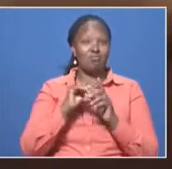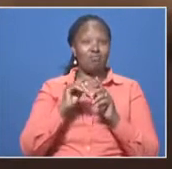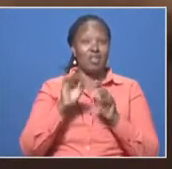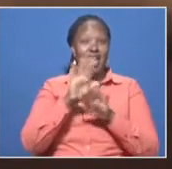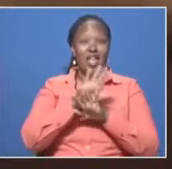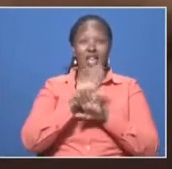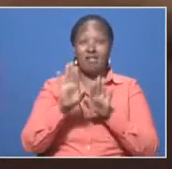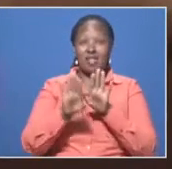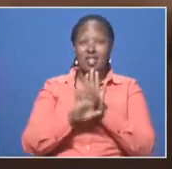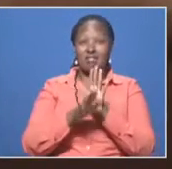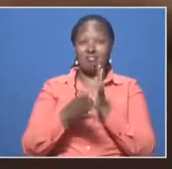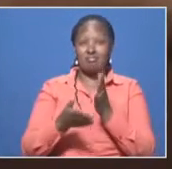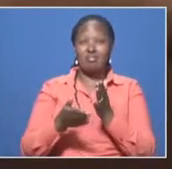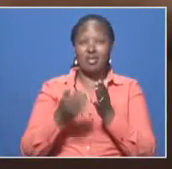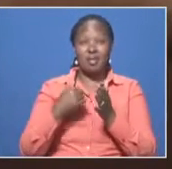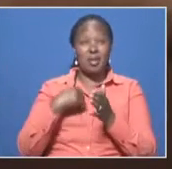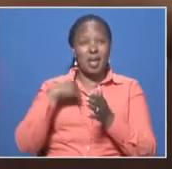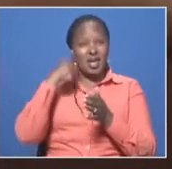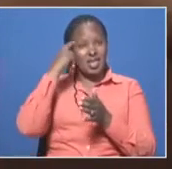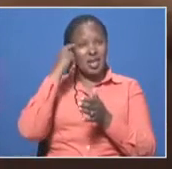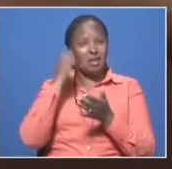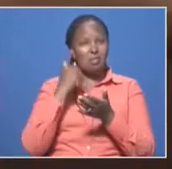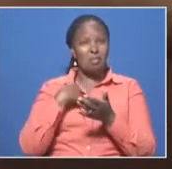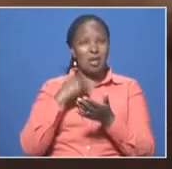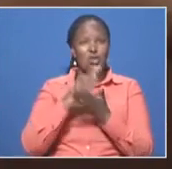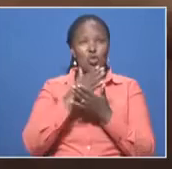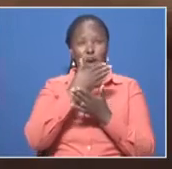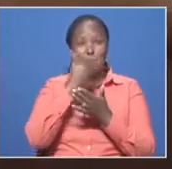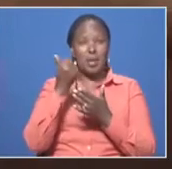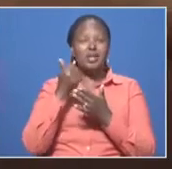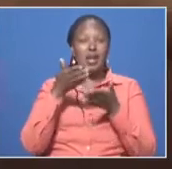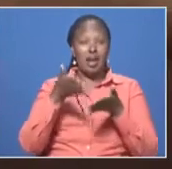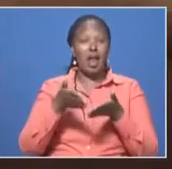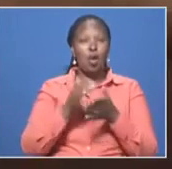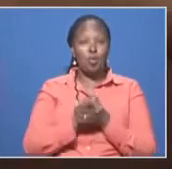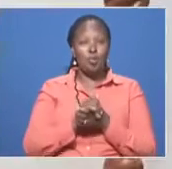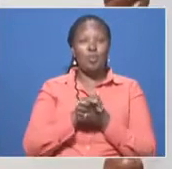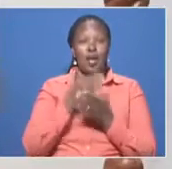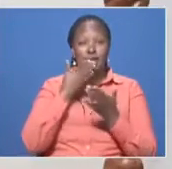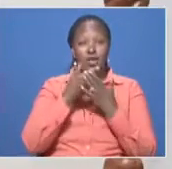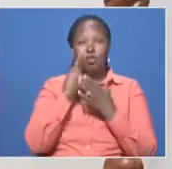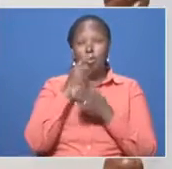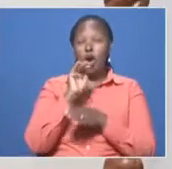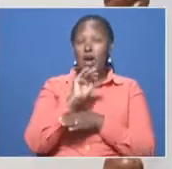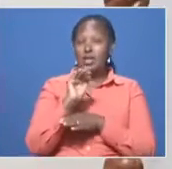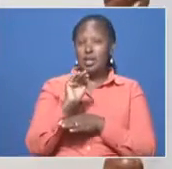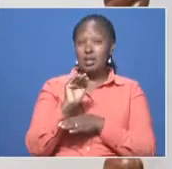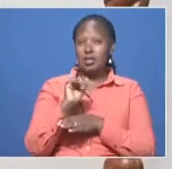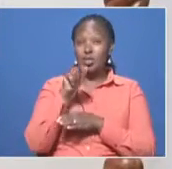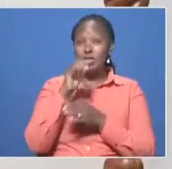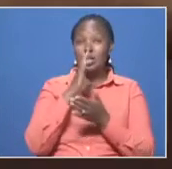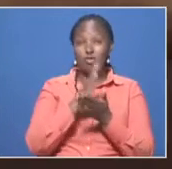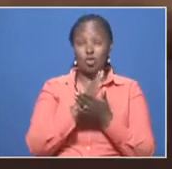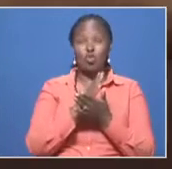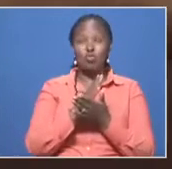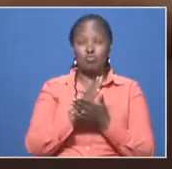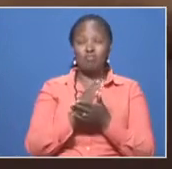Everything, I think I'm doing much, much better now. Thank you for asking. You certainly do look it.